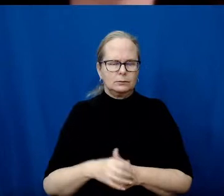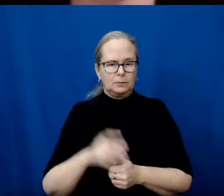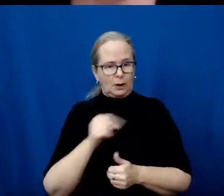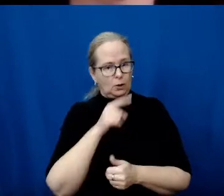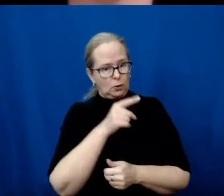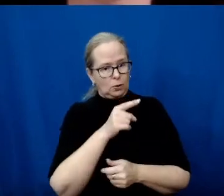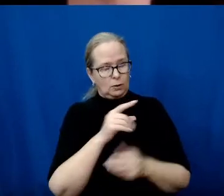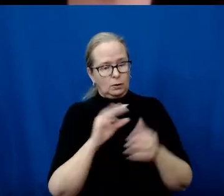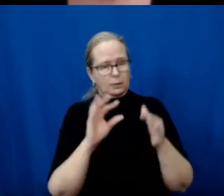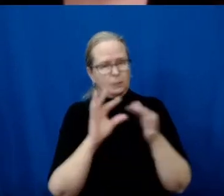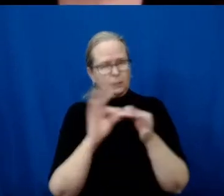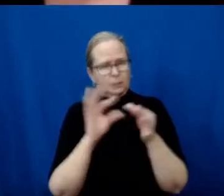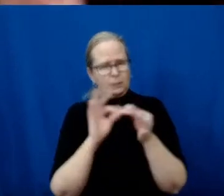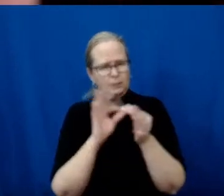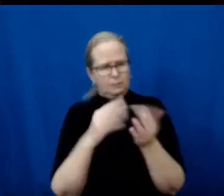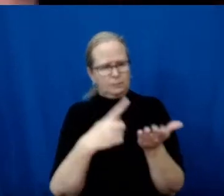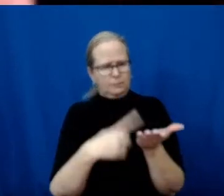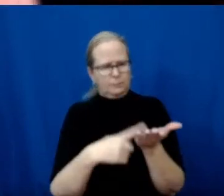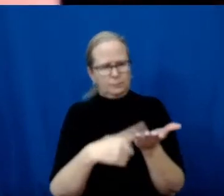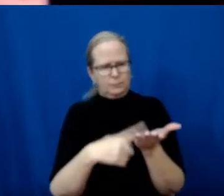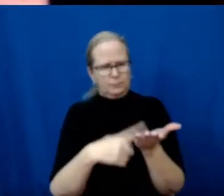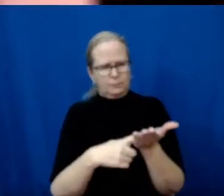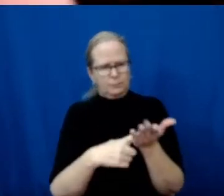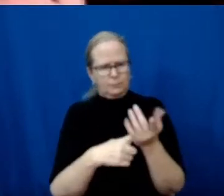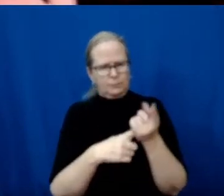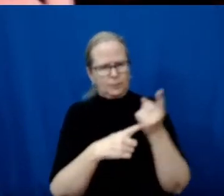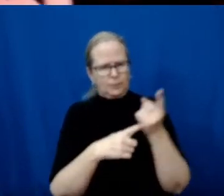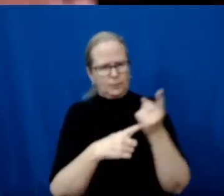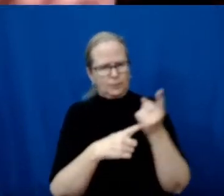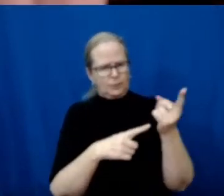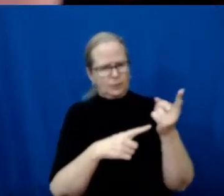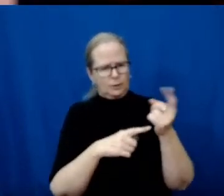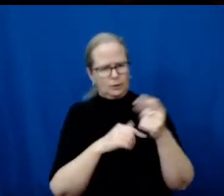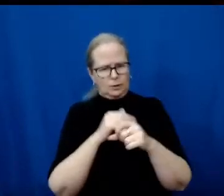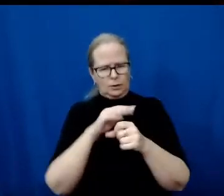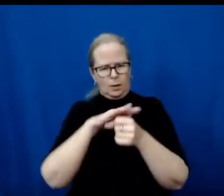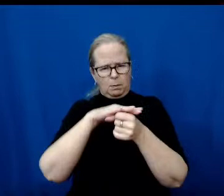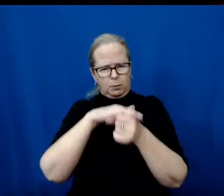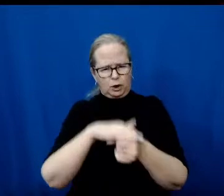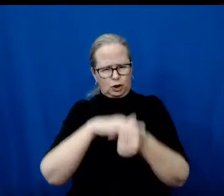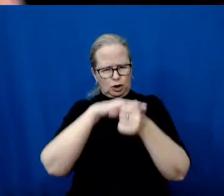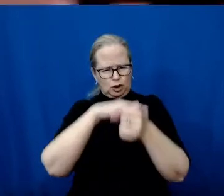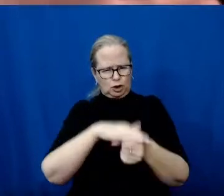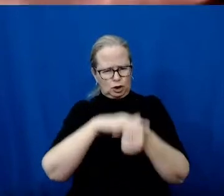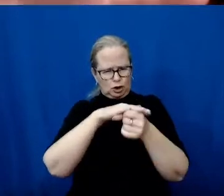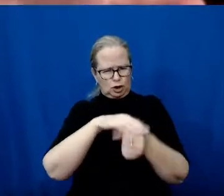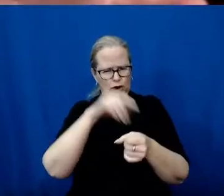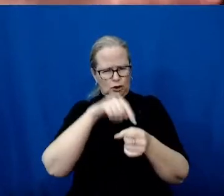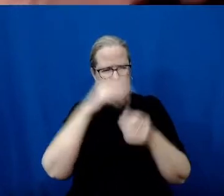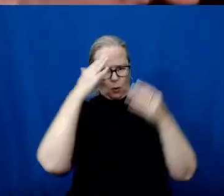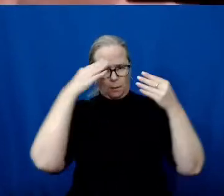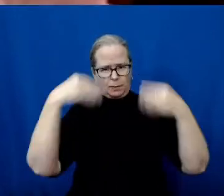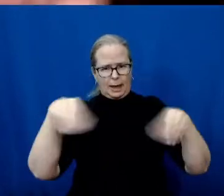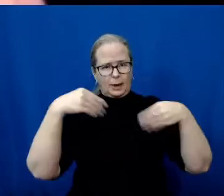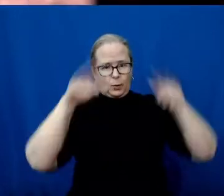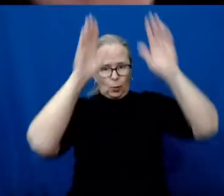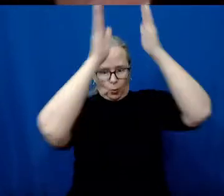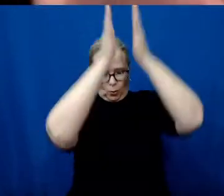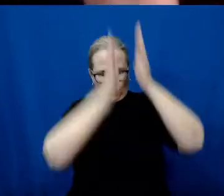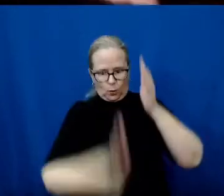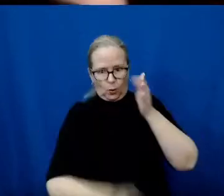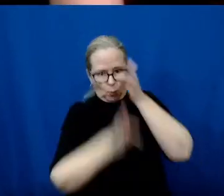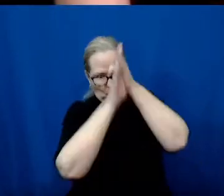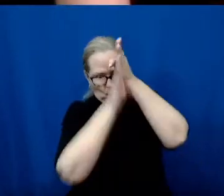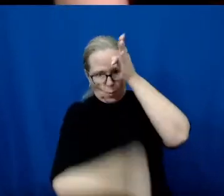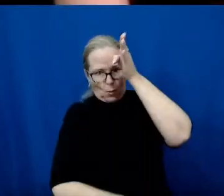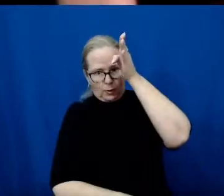pressure areas and making sure that kind of you have the person who's isolated, and then you decide to kind of